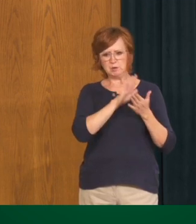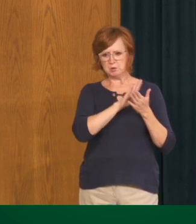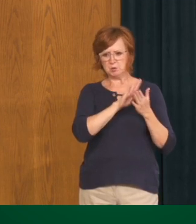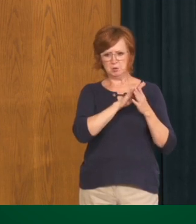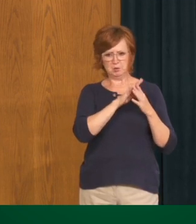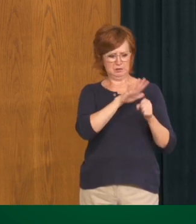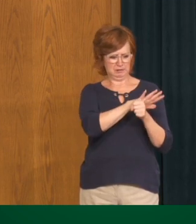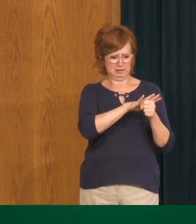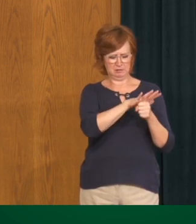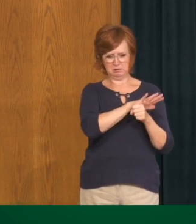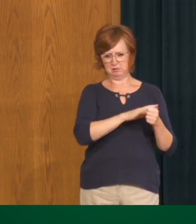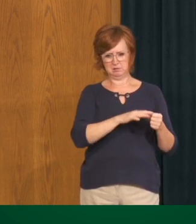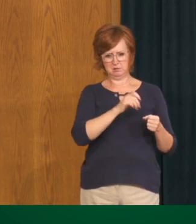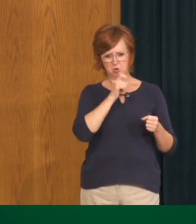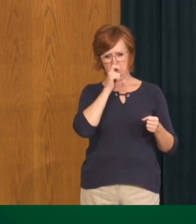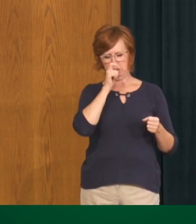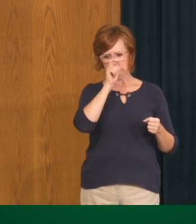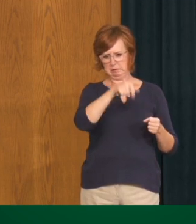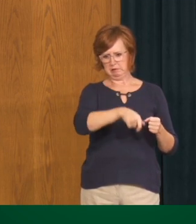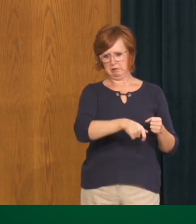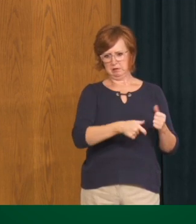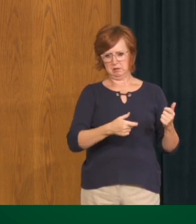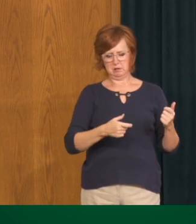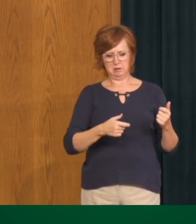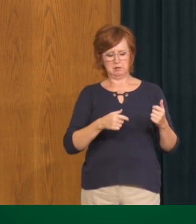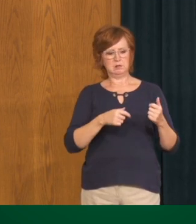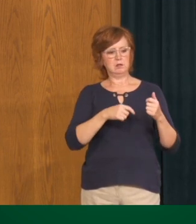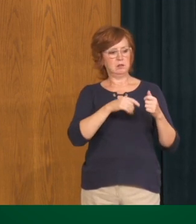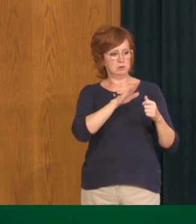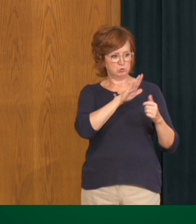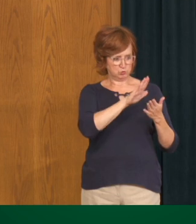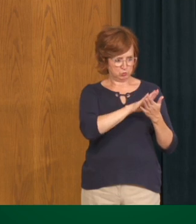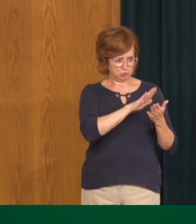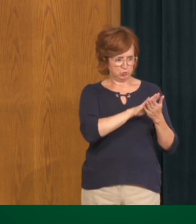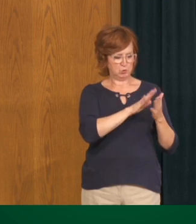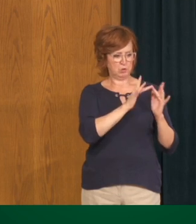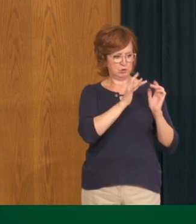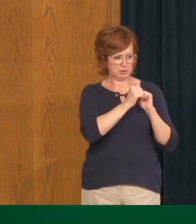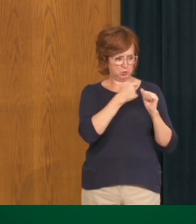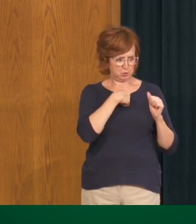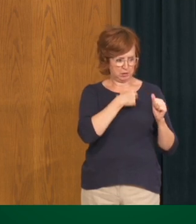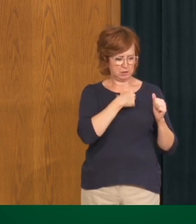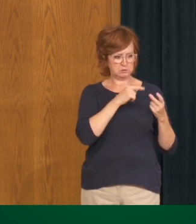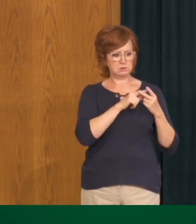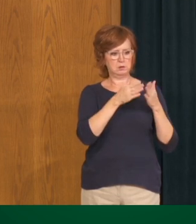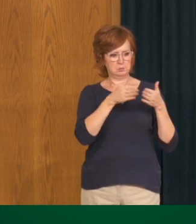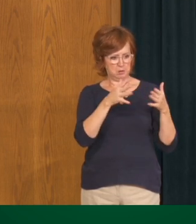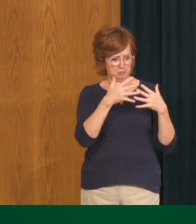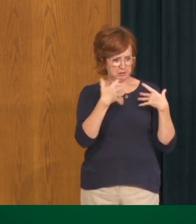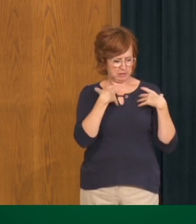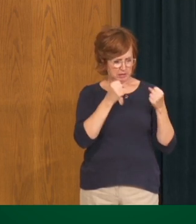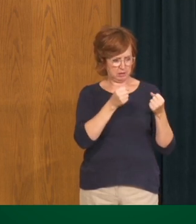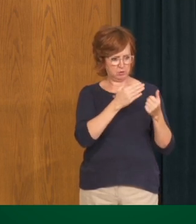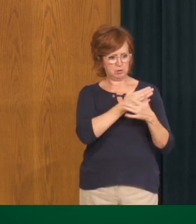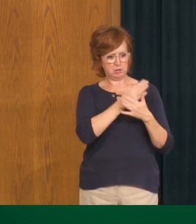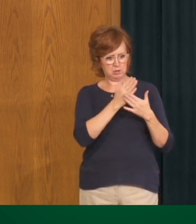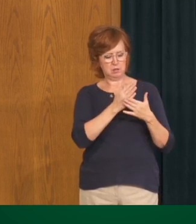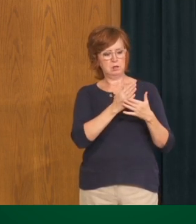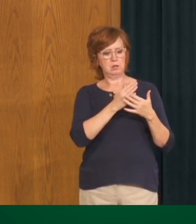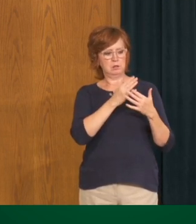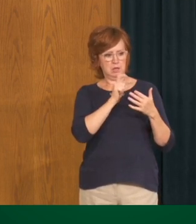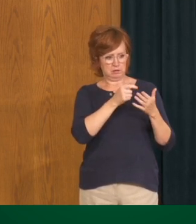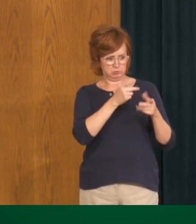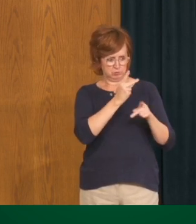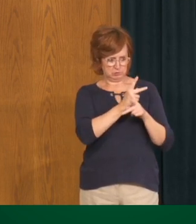by students, that the local school divisions, in concert with their local health officers, will be the best ones